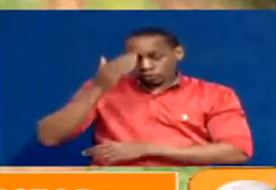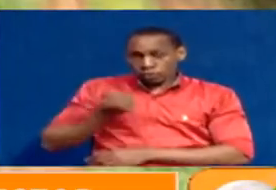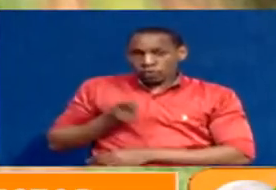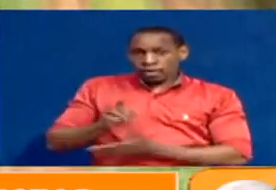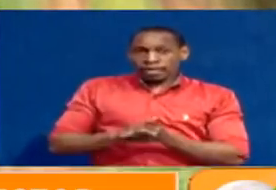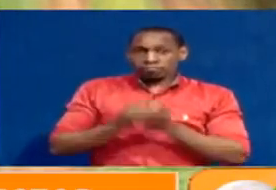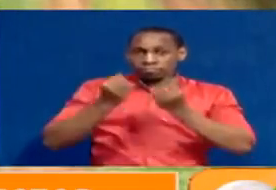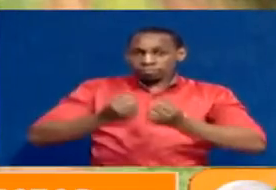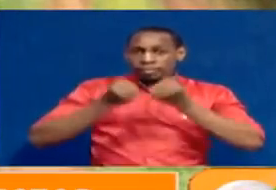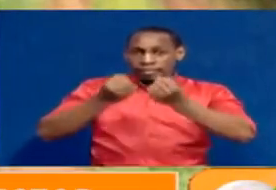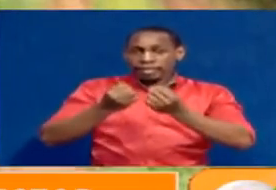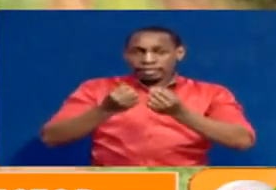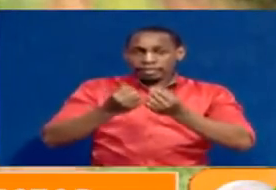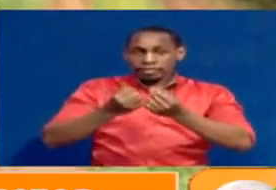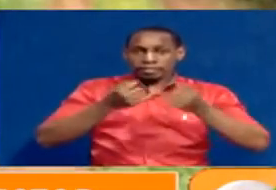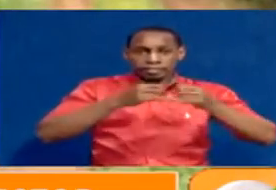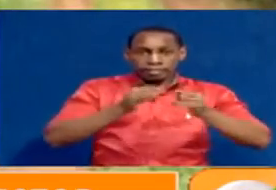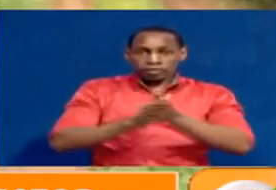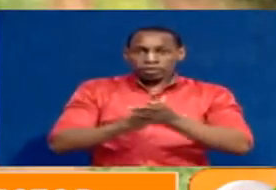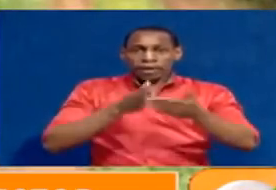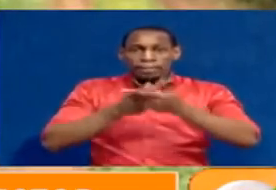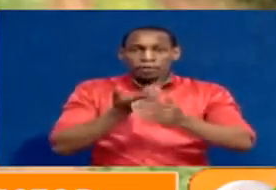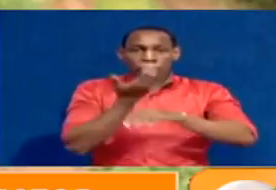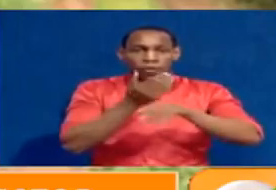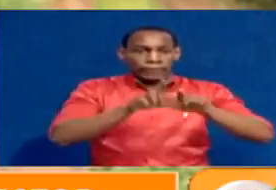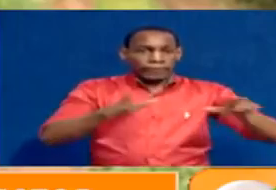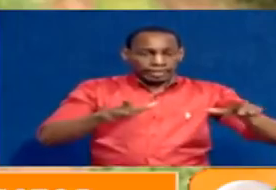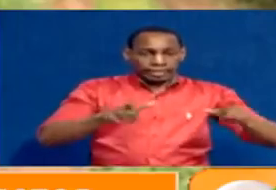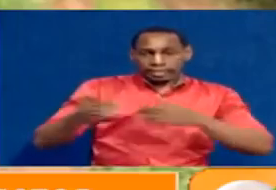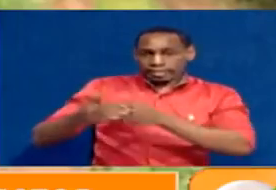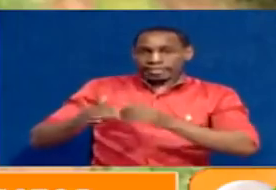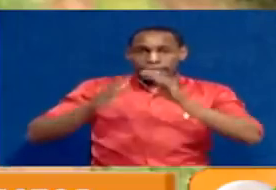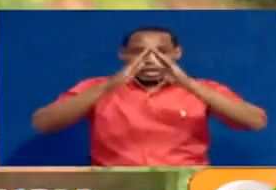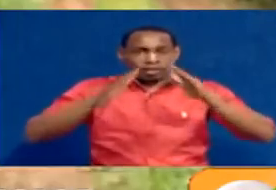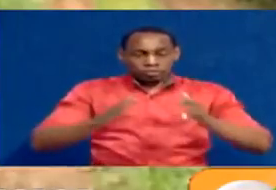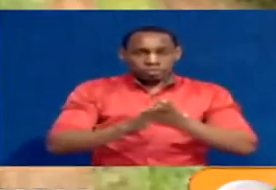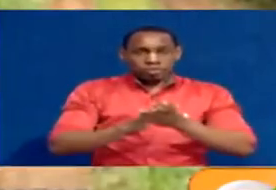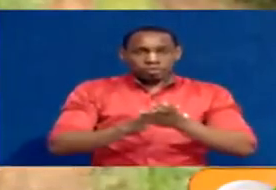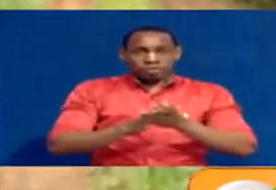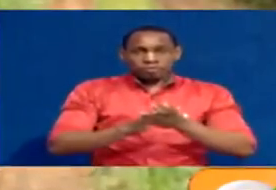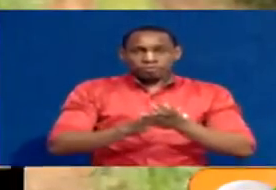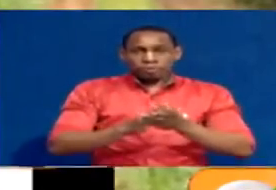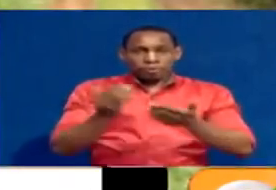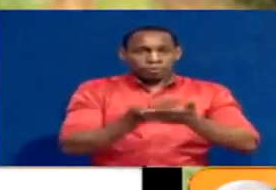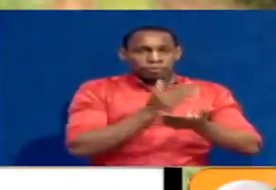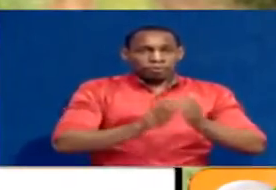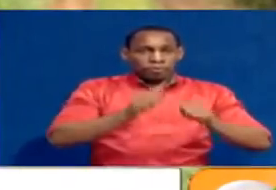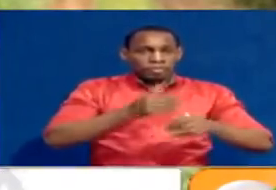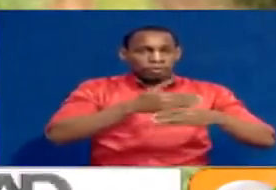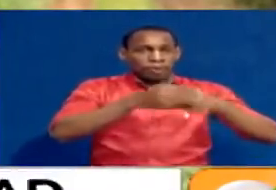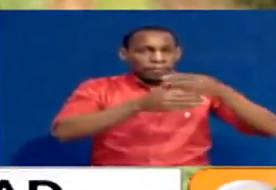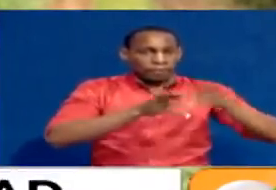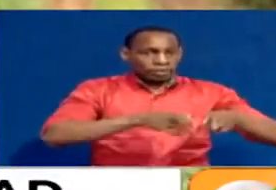attempt to stop a wetland just behind her house being essentially excavated in order to make way for a